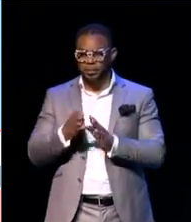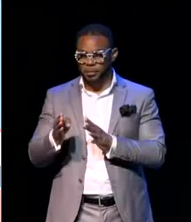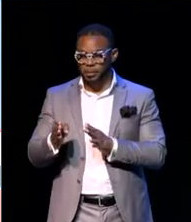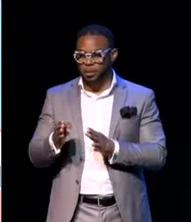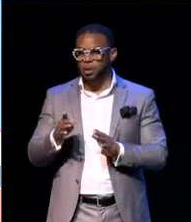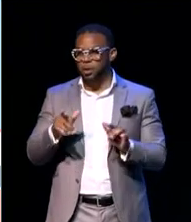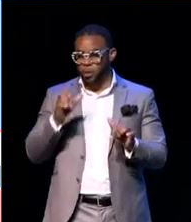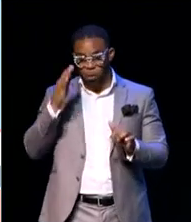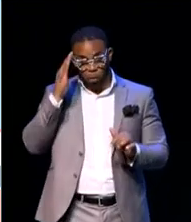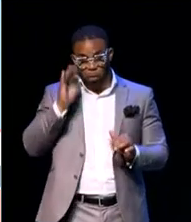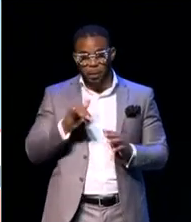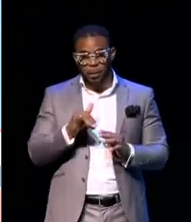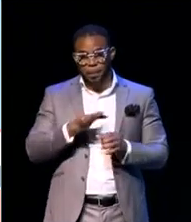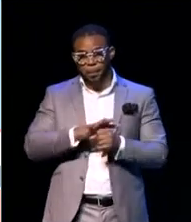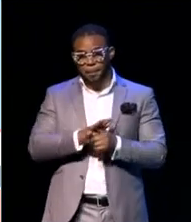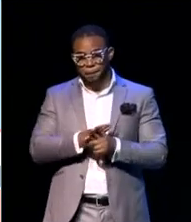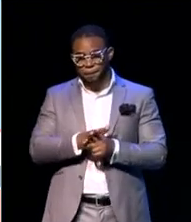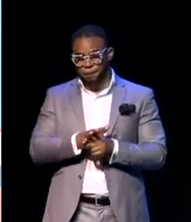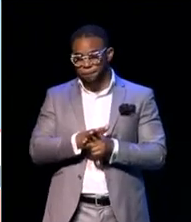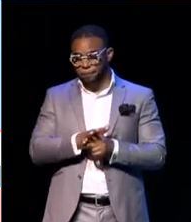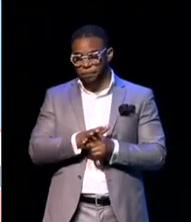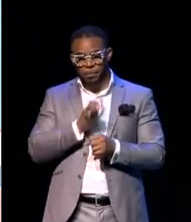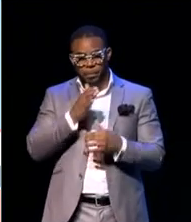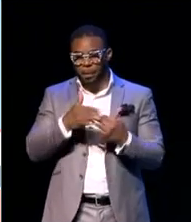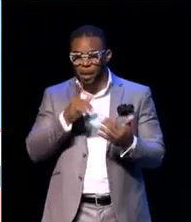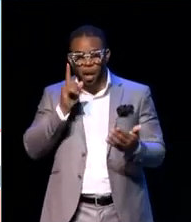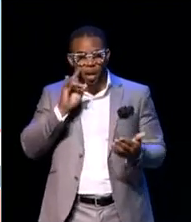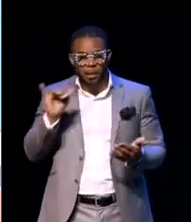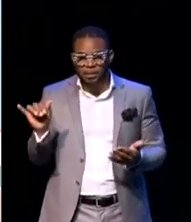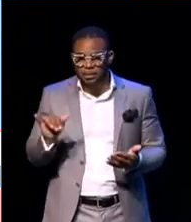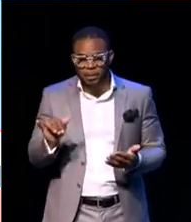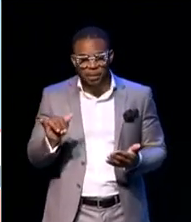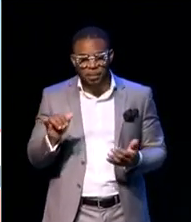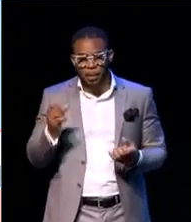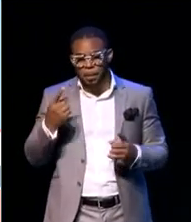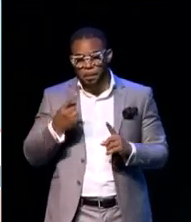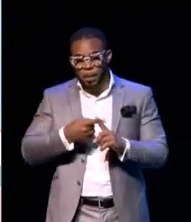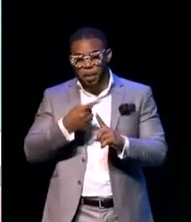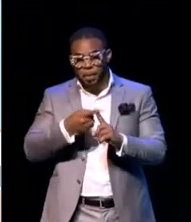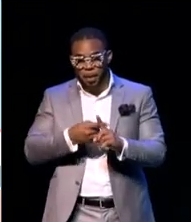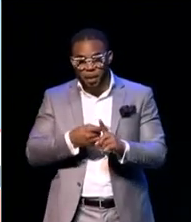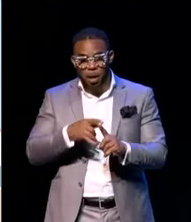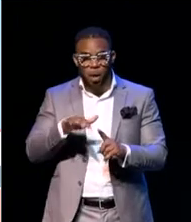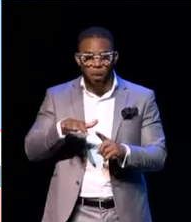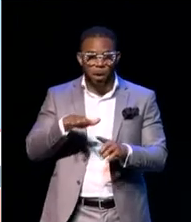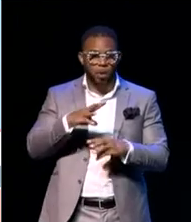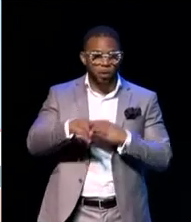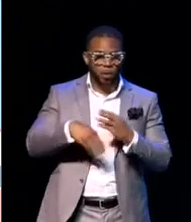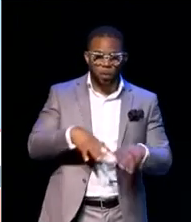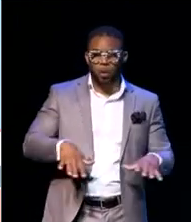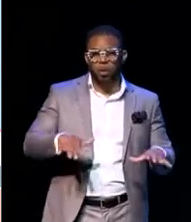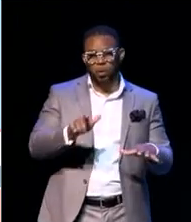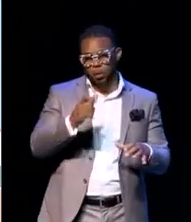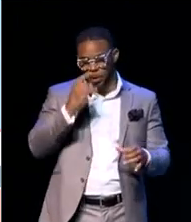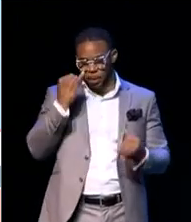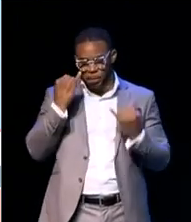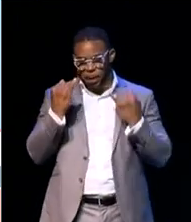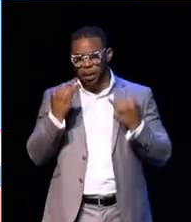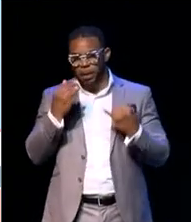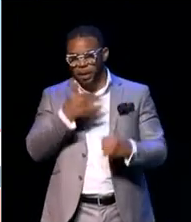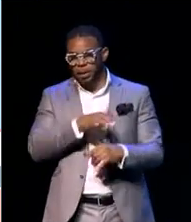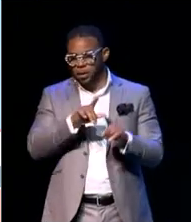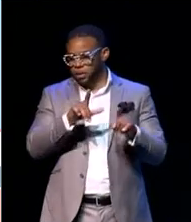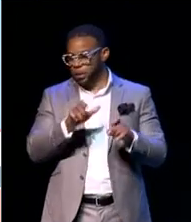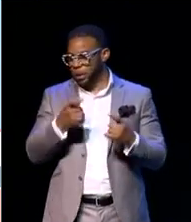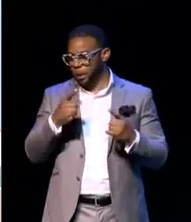And you all will note that the pandemic doesn't even look the same month to month. around the world. So you can imagine that a clinical